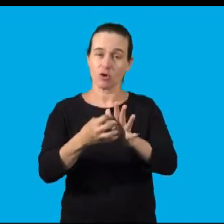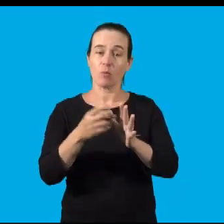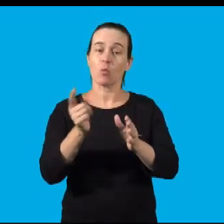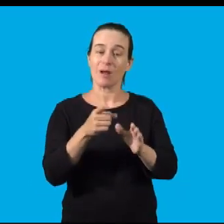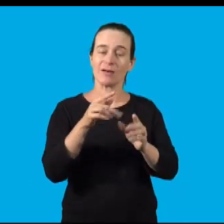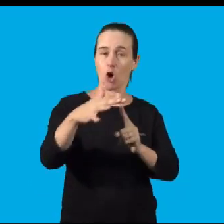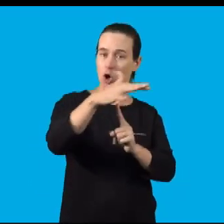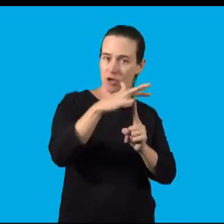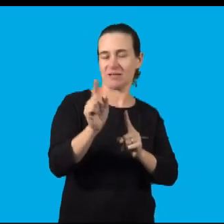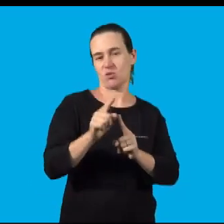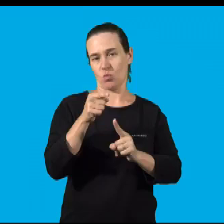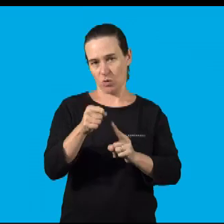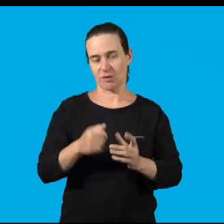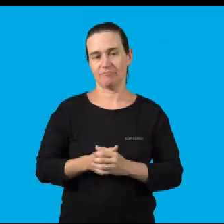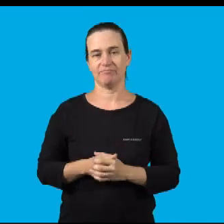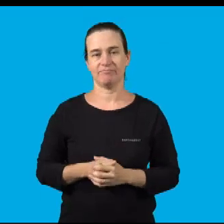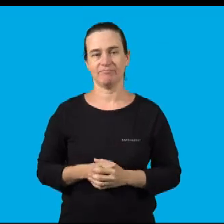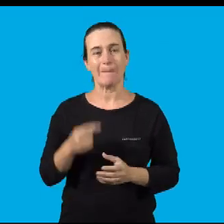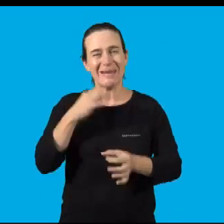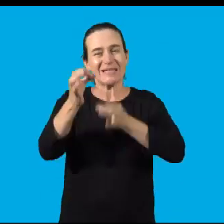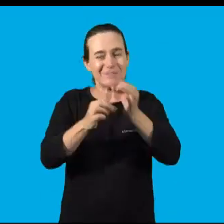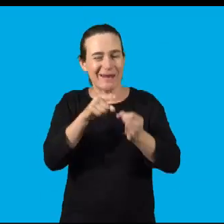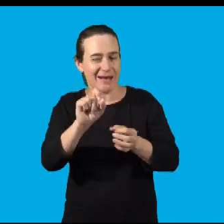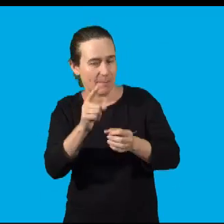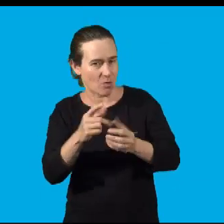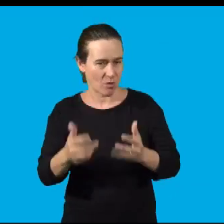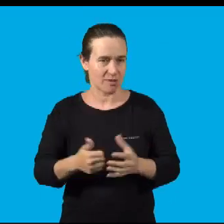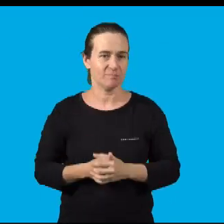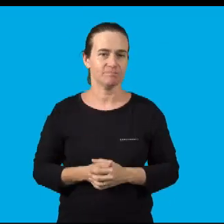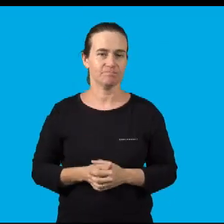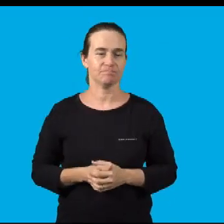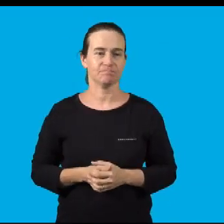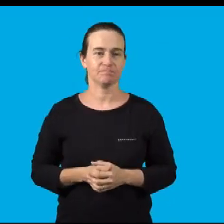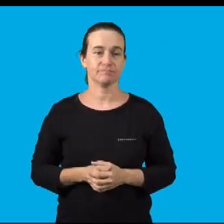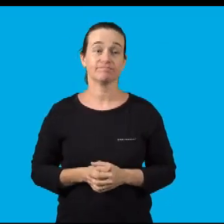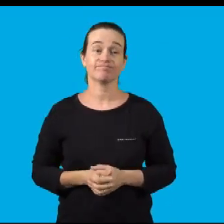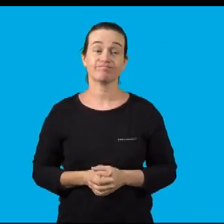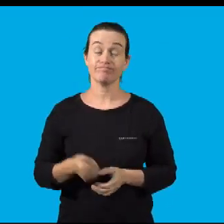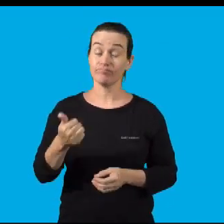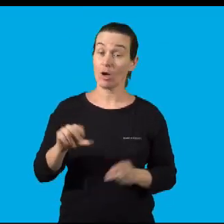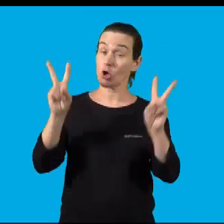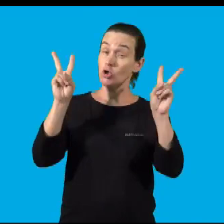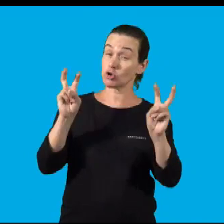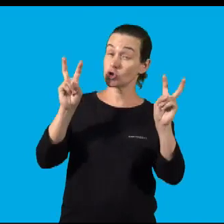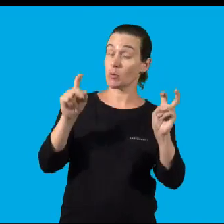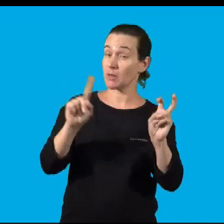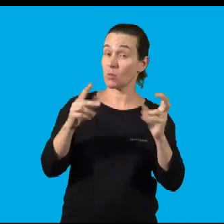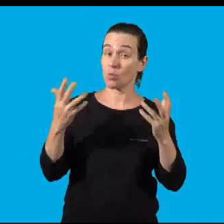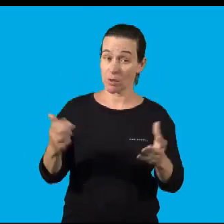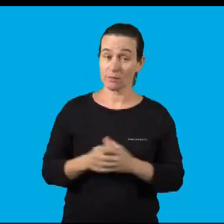just used it on its own. Now, let's quickly look at the topic, because our topic is